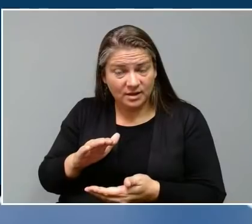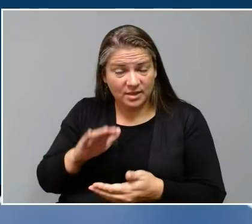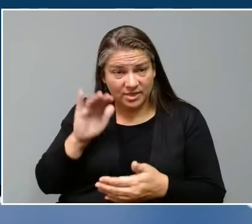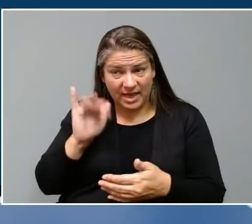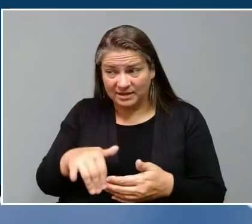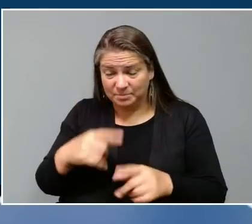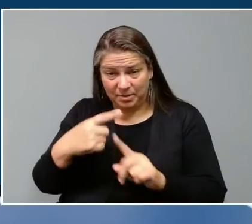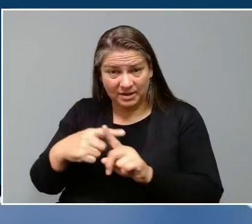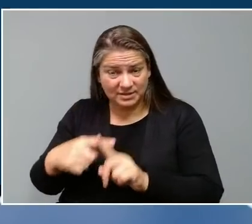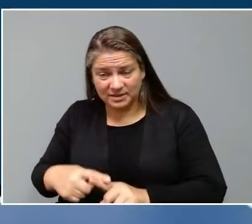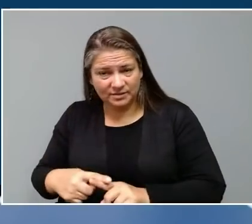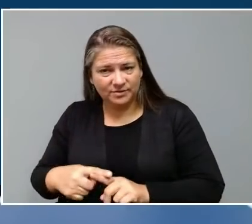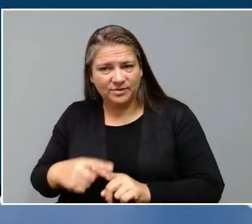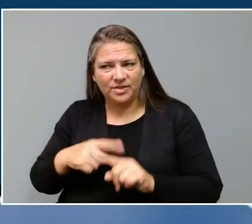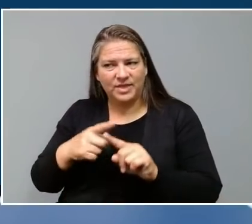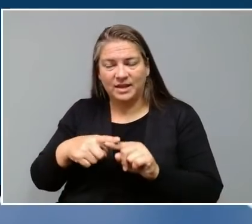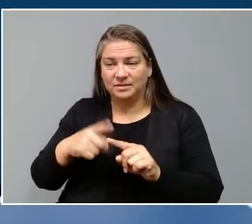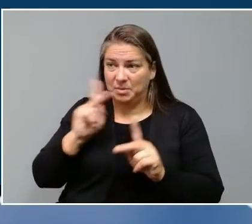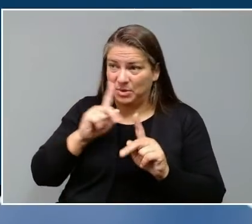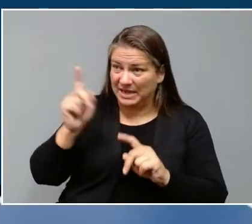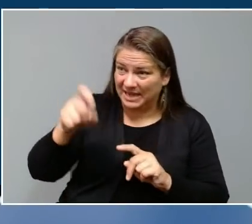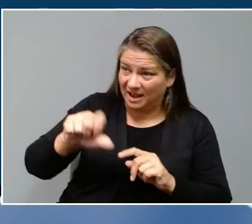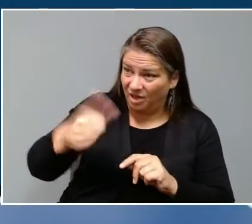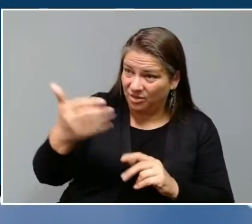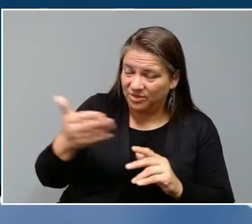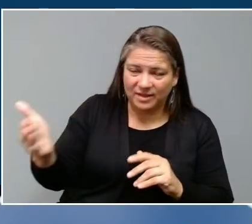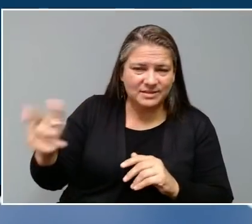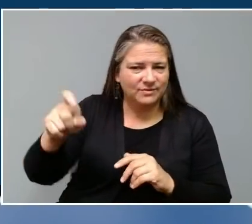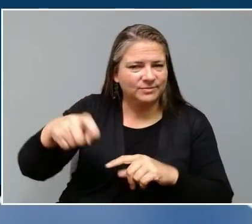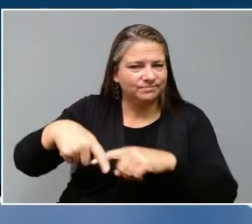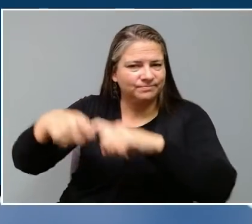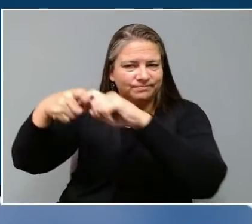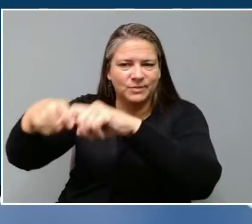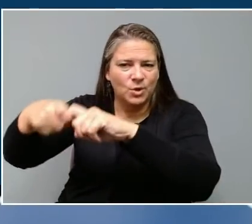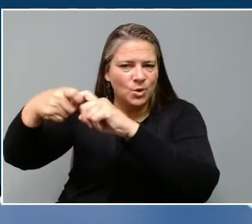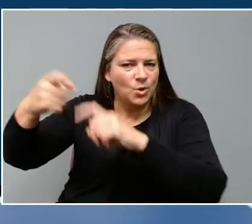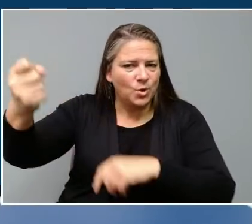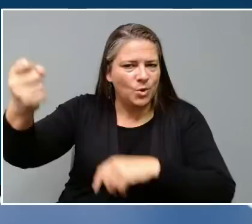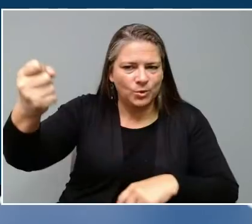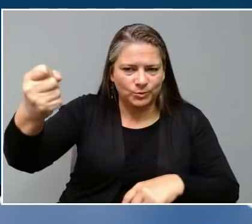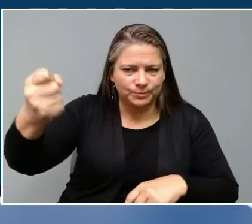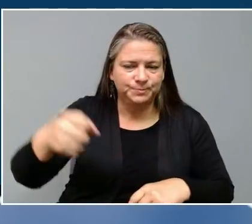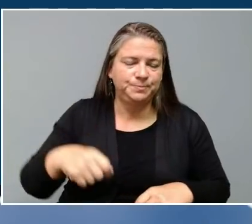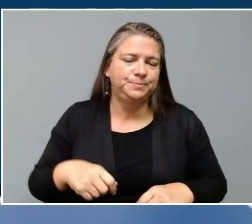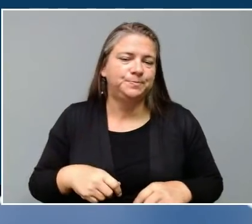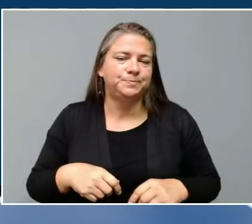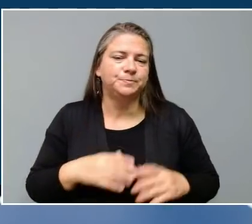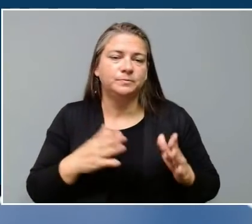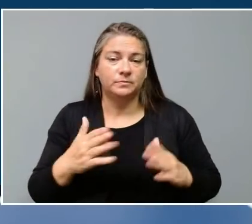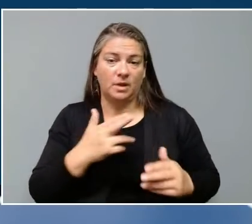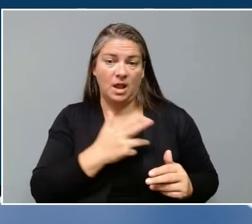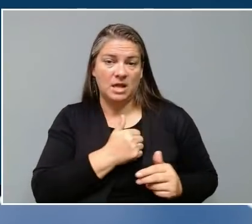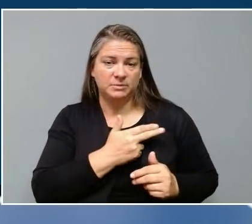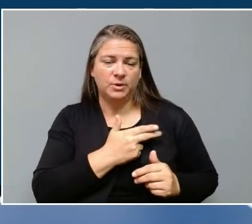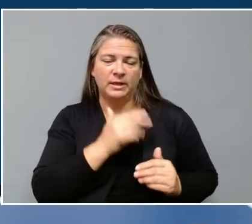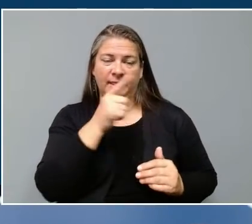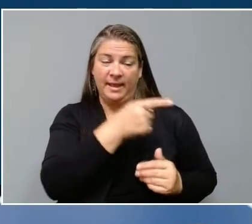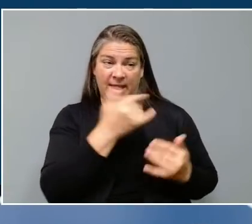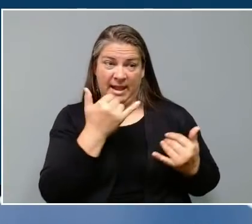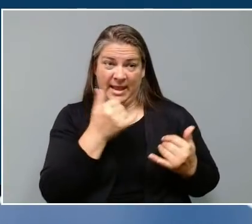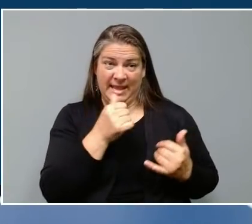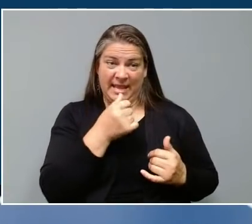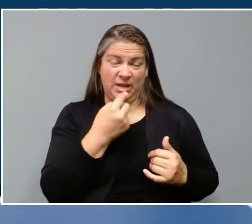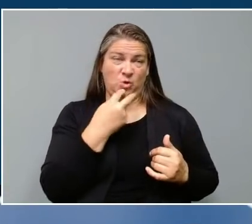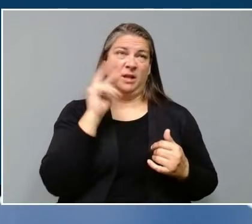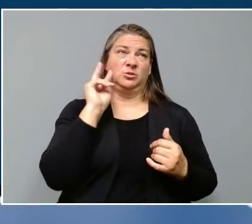look at the intensive care units. So yesterday, hospitals dipped a little bit from the day before. We'll see. I mean, that was the first day, and I